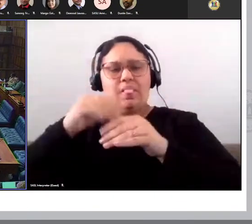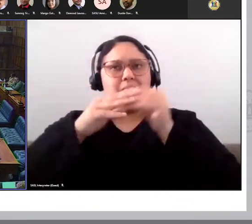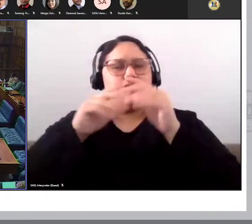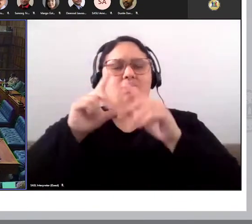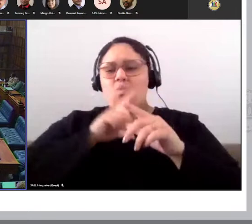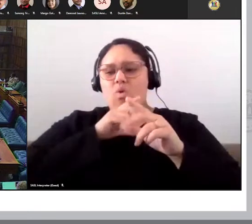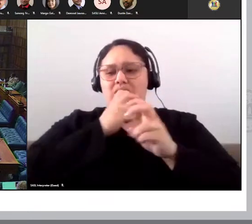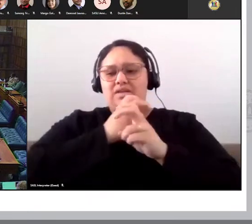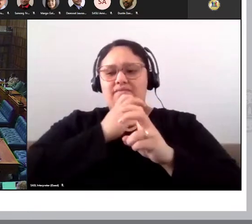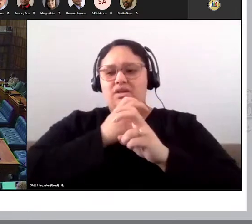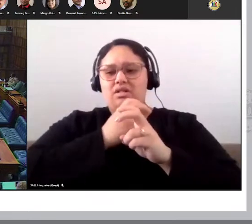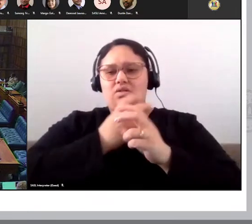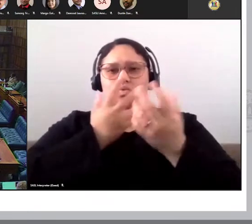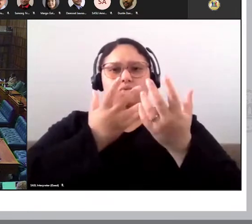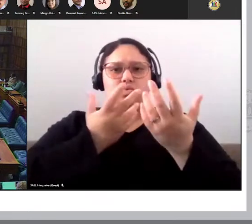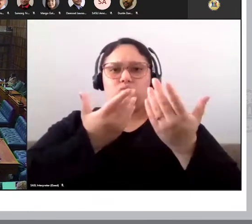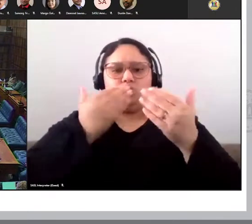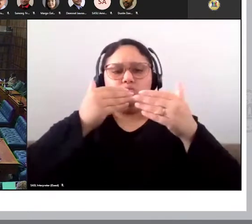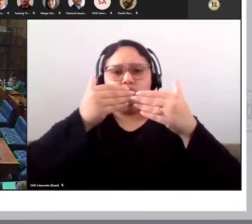as that?